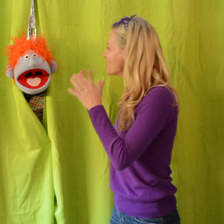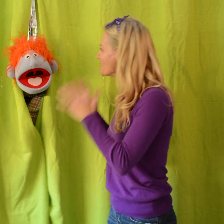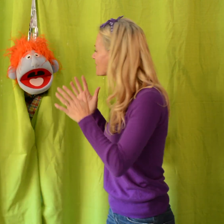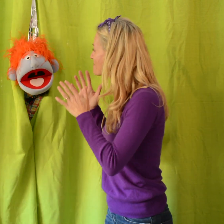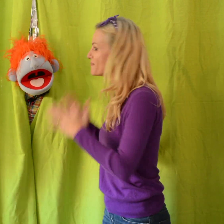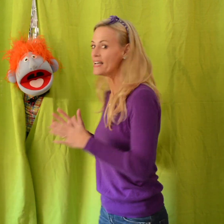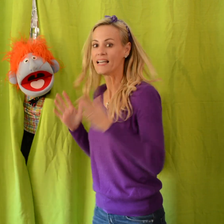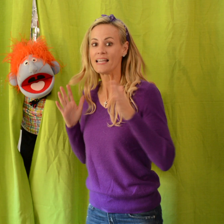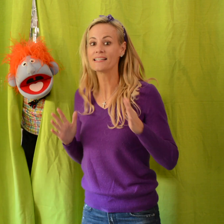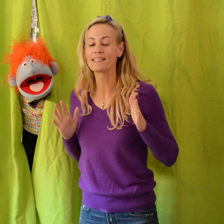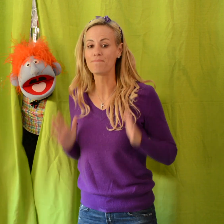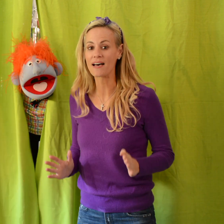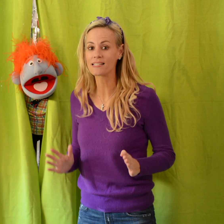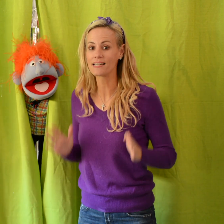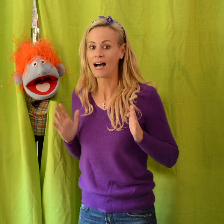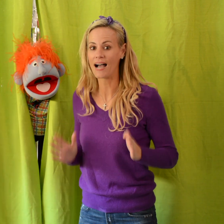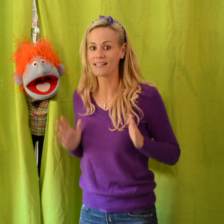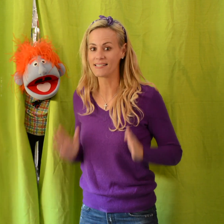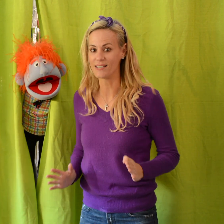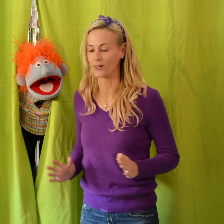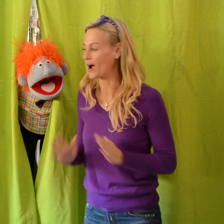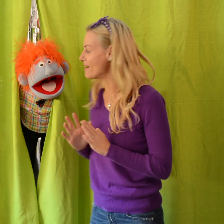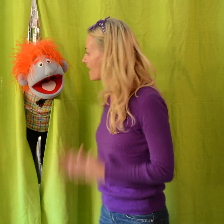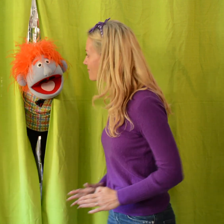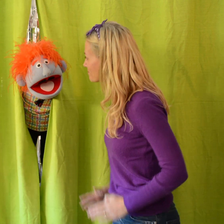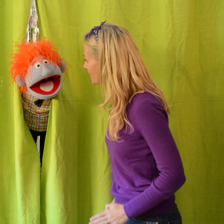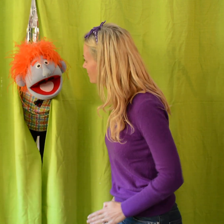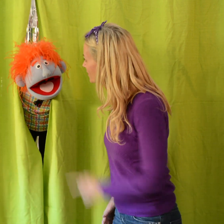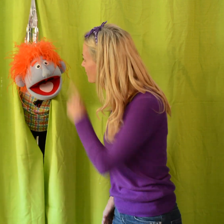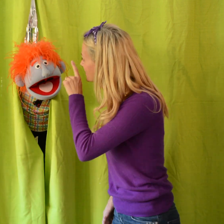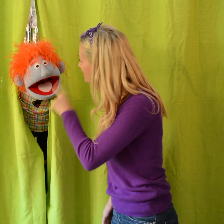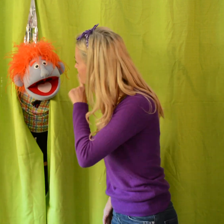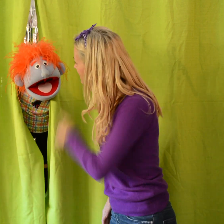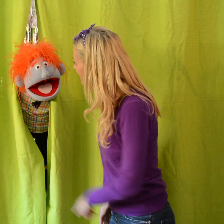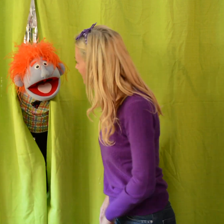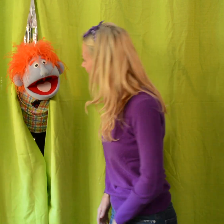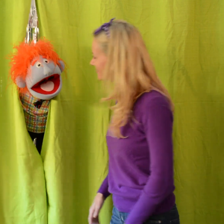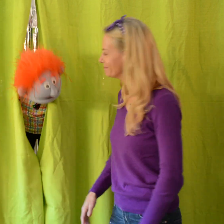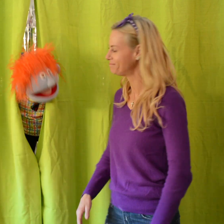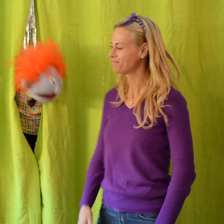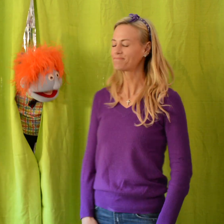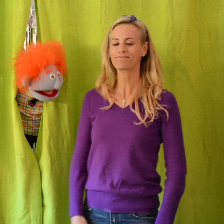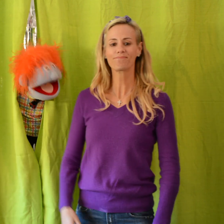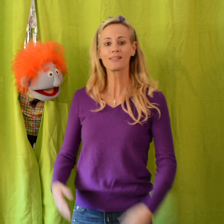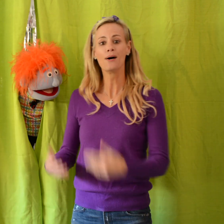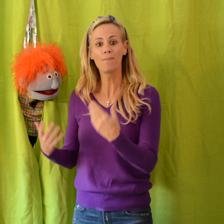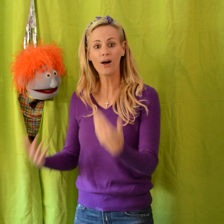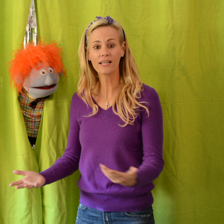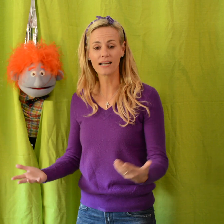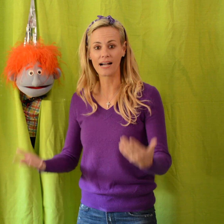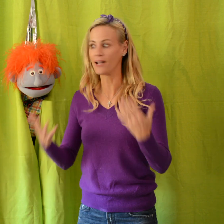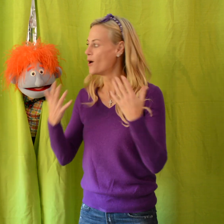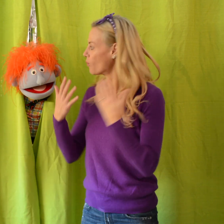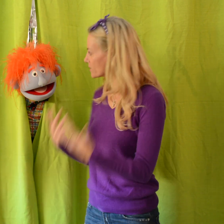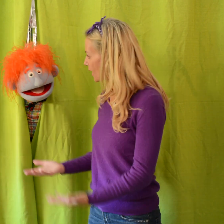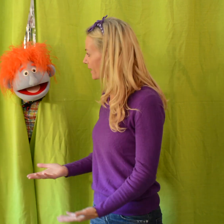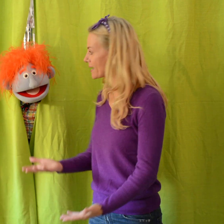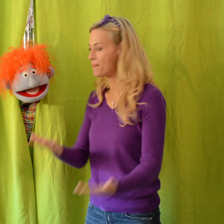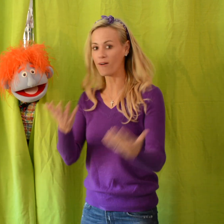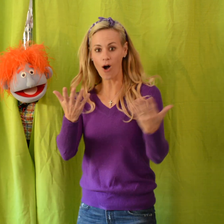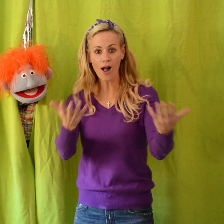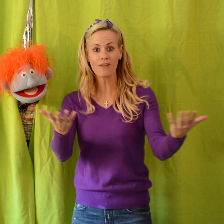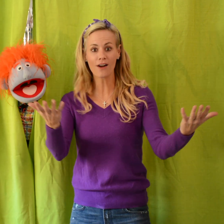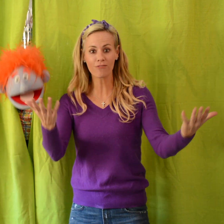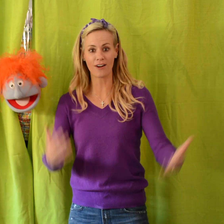Paulie, you are the, he is the best hide and seeker I've ever played with. You are so silly. Paulie and I were